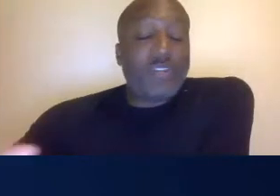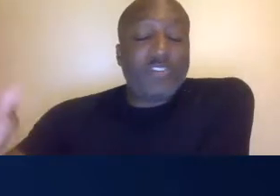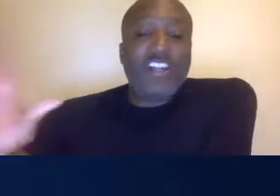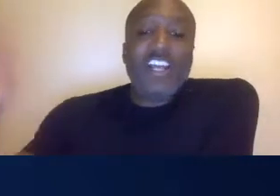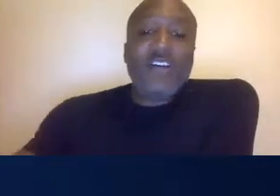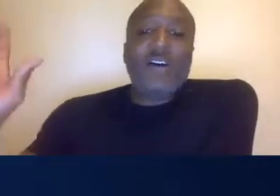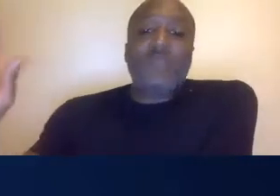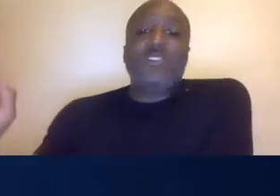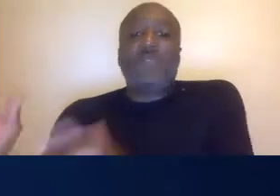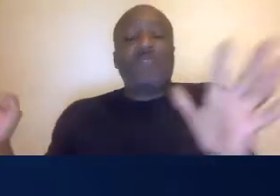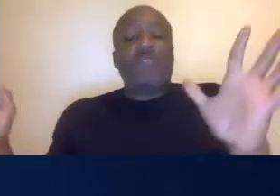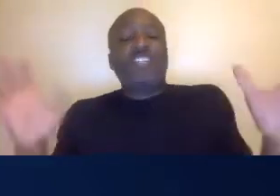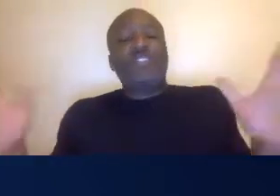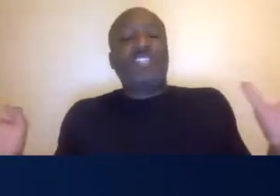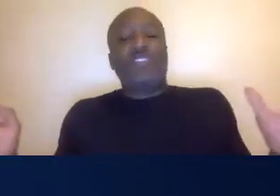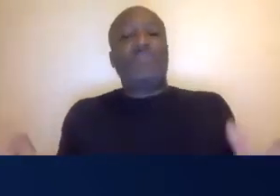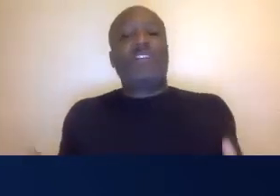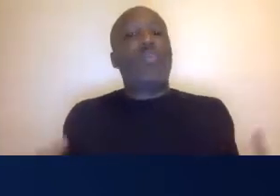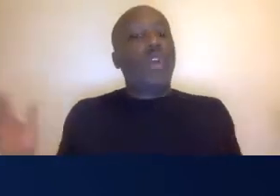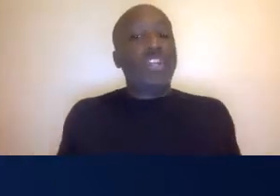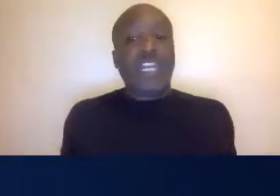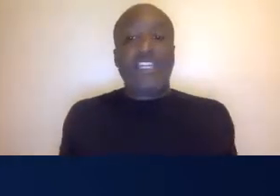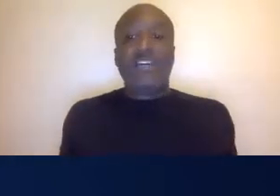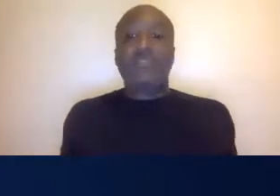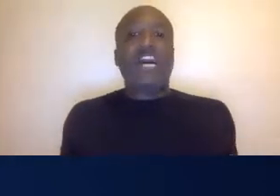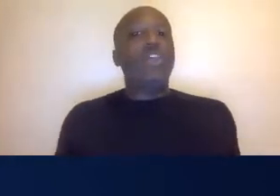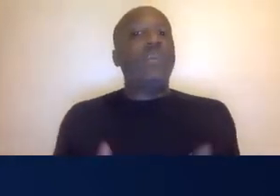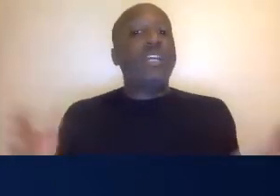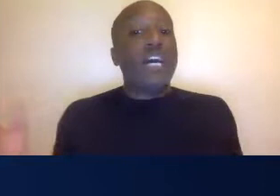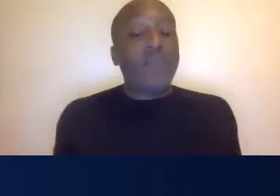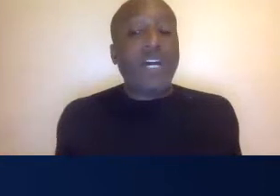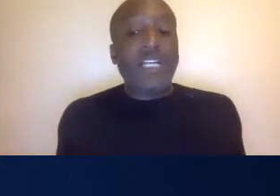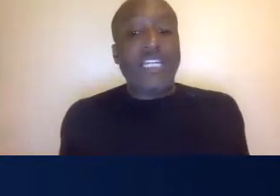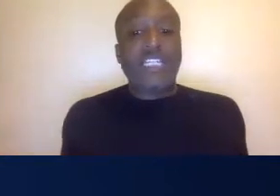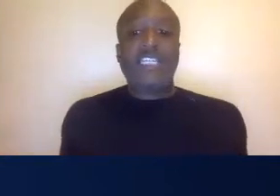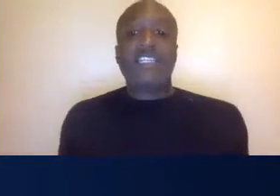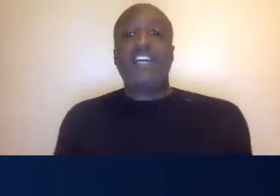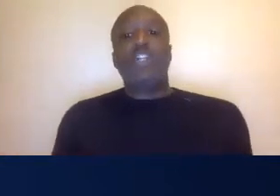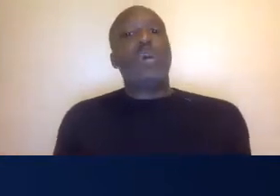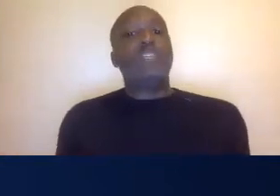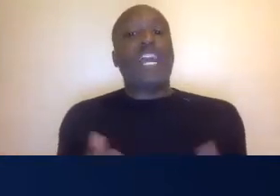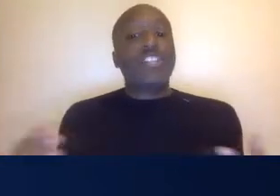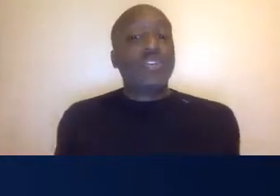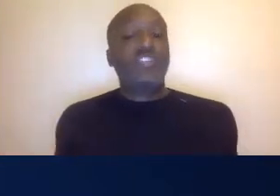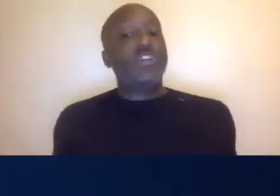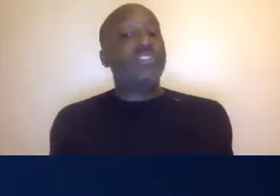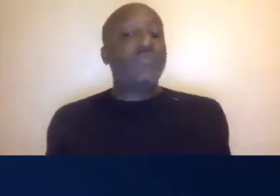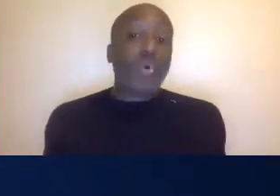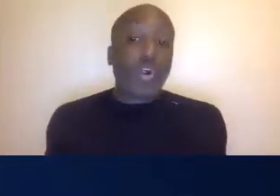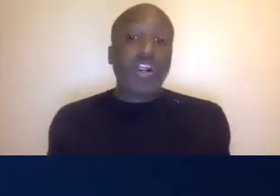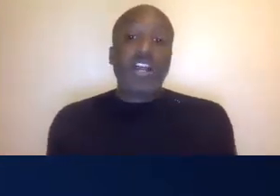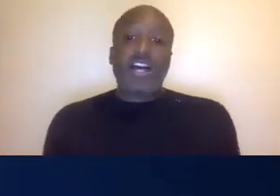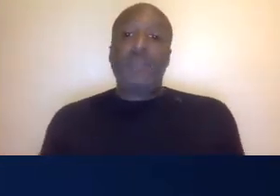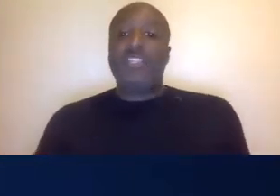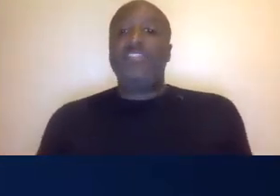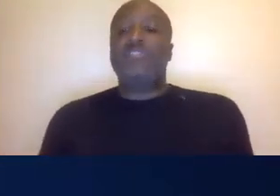excuse me, I'm sorry. I want to get into specifics about like what are the ADEMs, how you can become a delegate. To help us answer these questions and